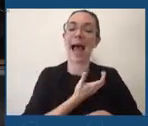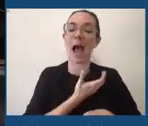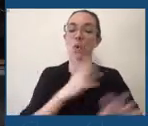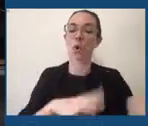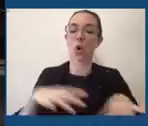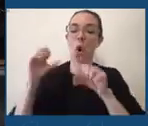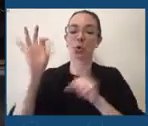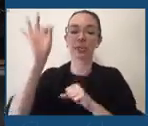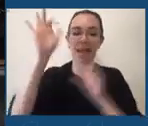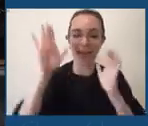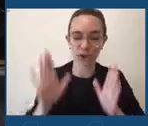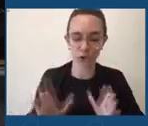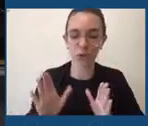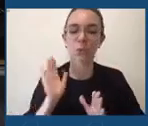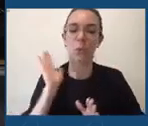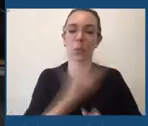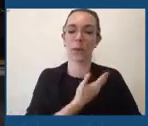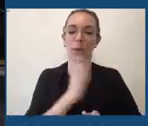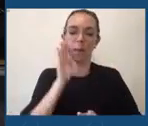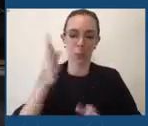of grace.